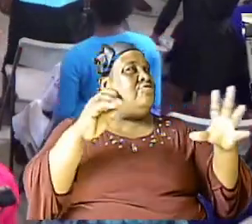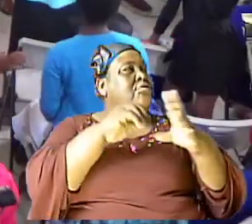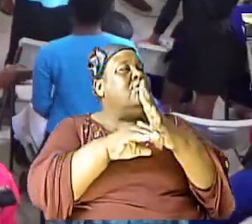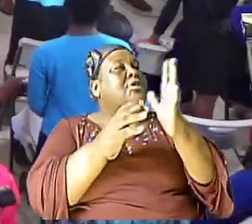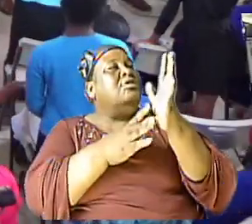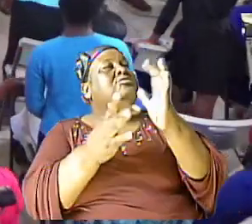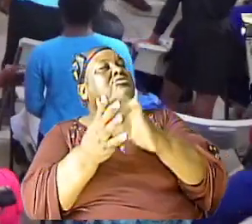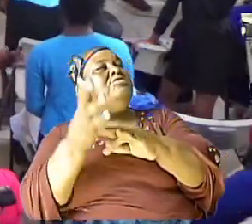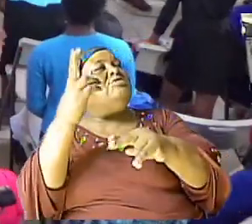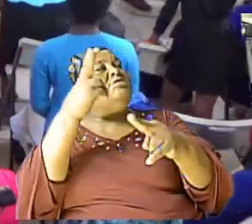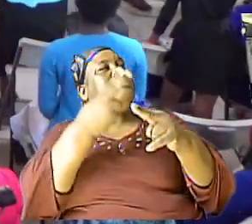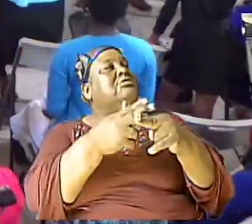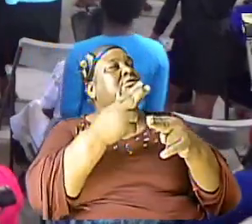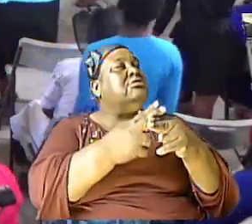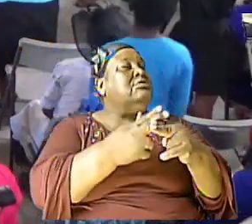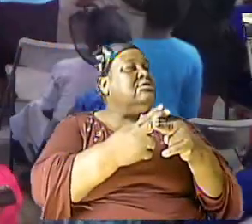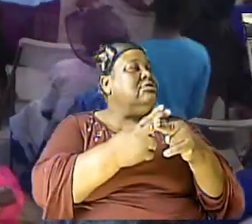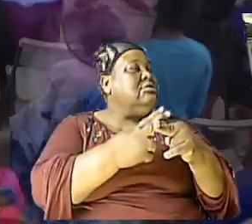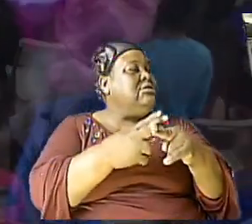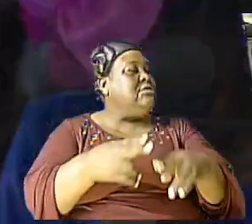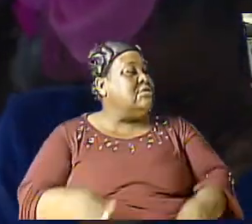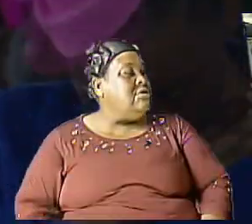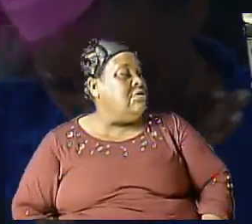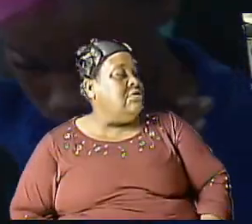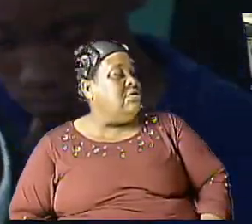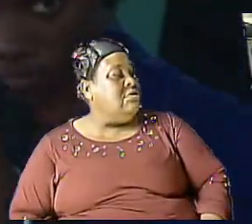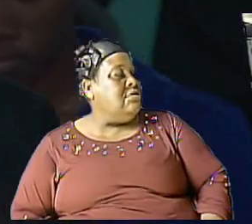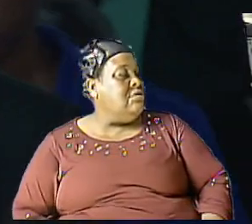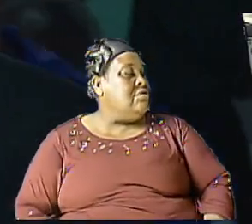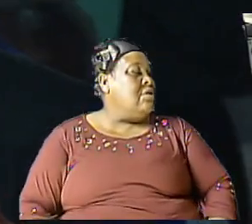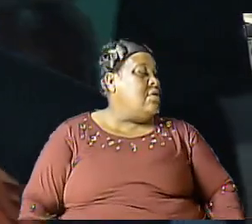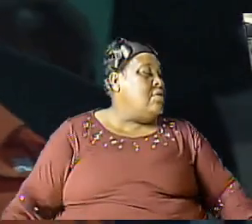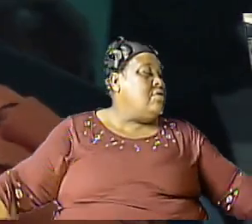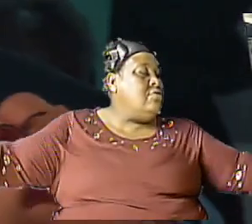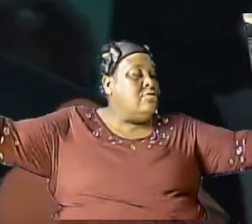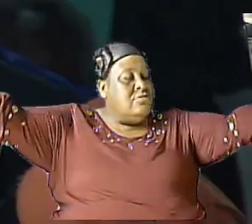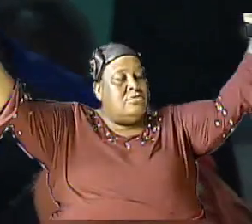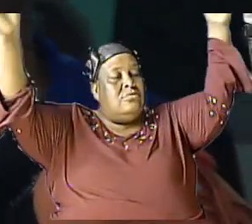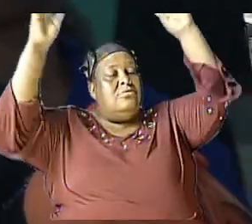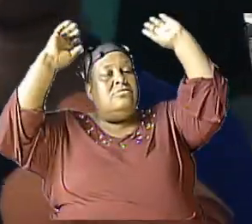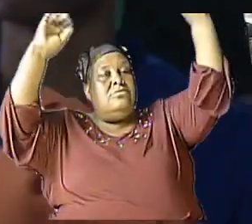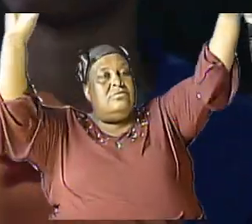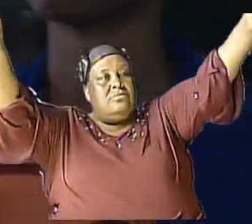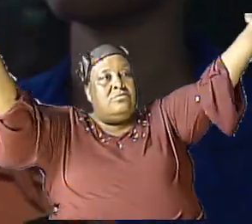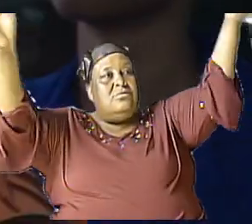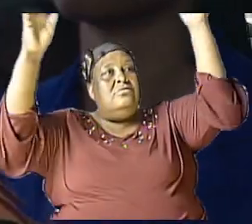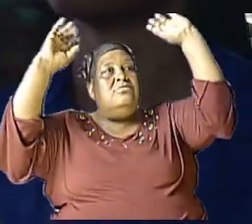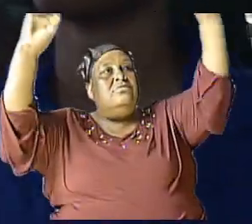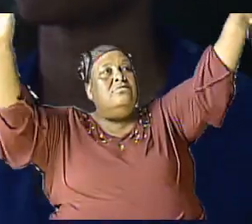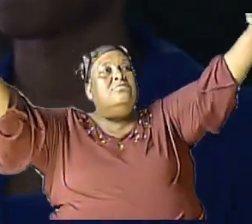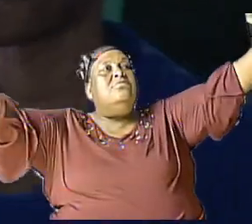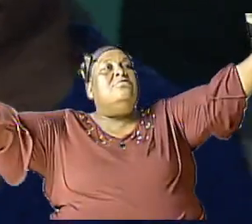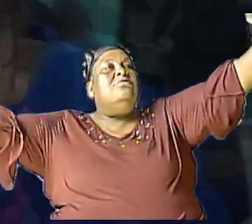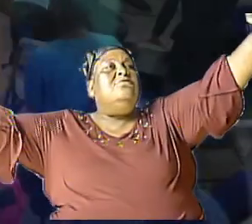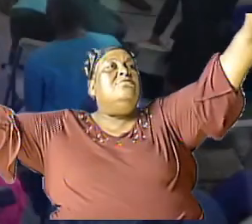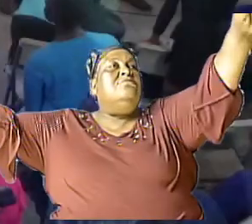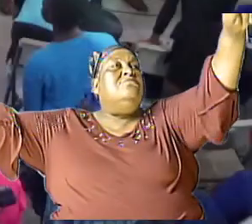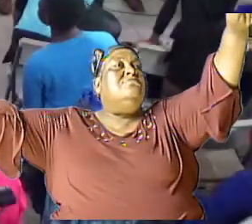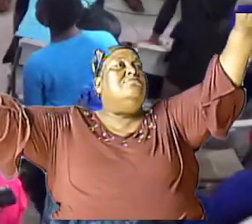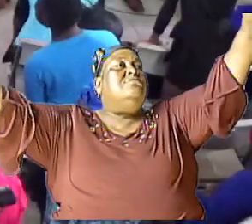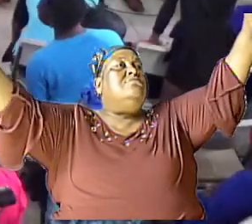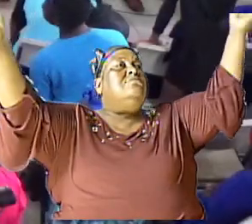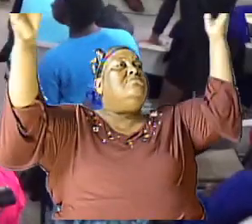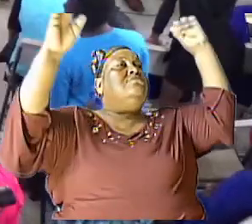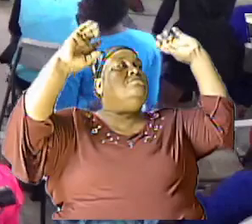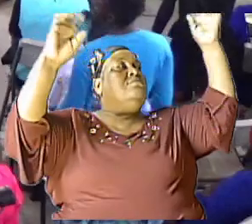done, we thank you, great God, blessed be your name, blessed be your name,